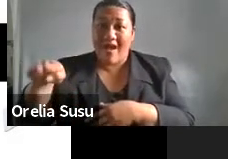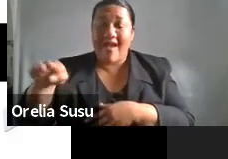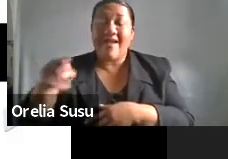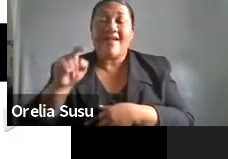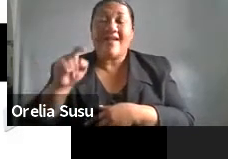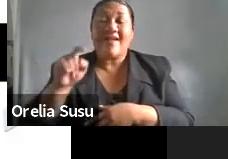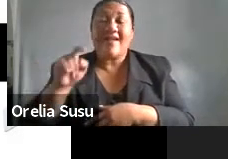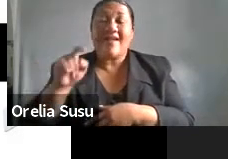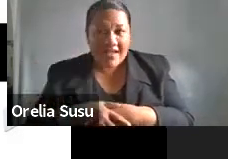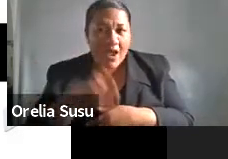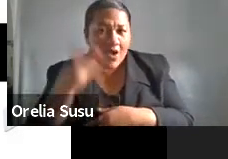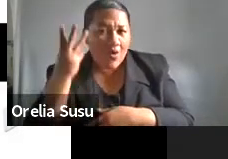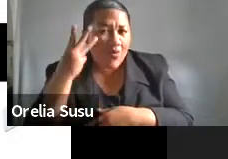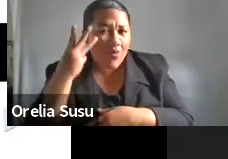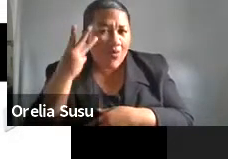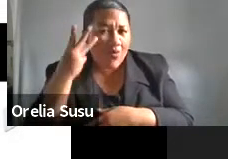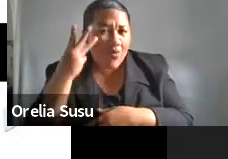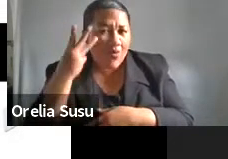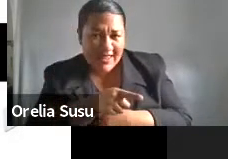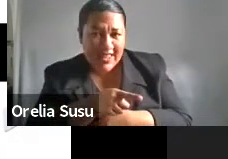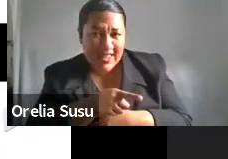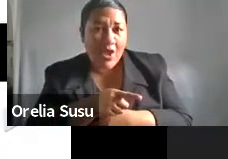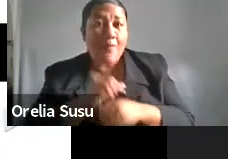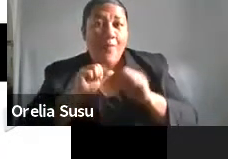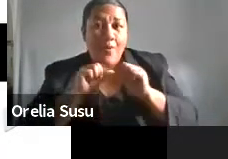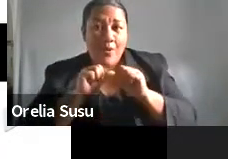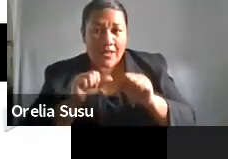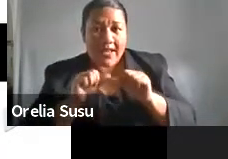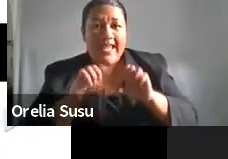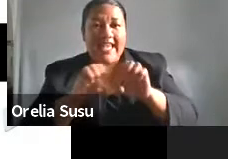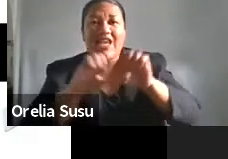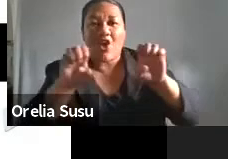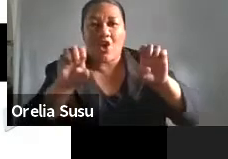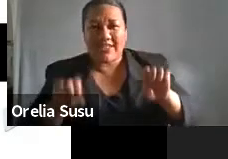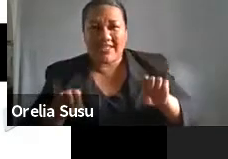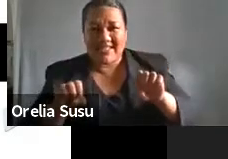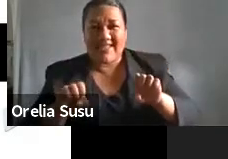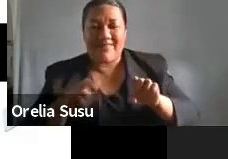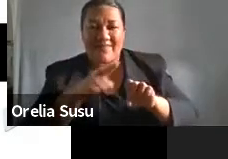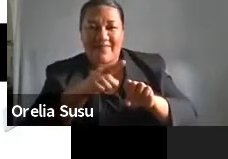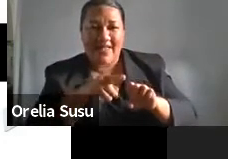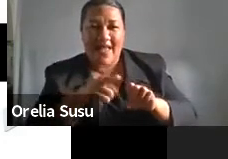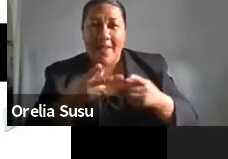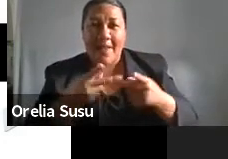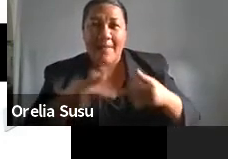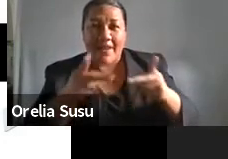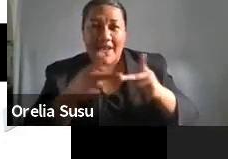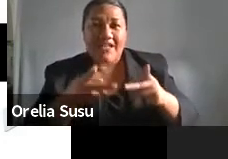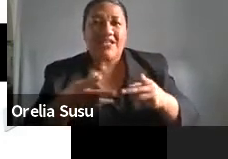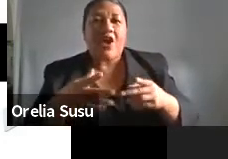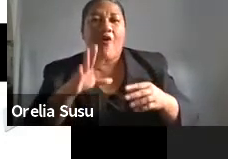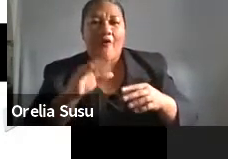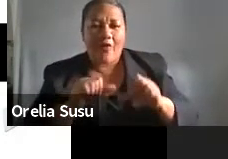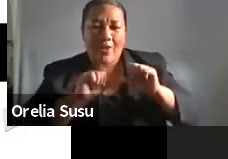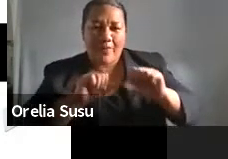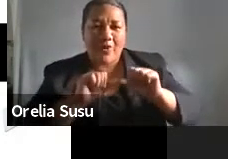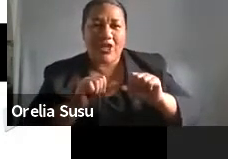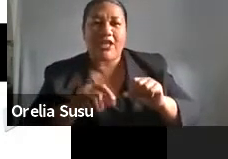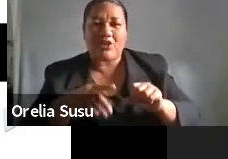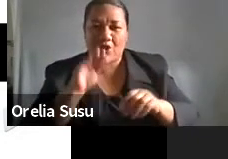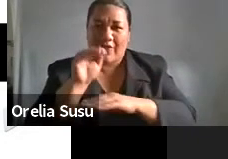specific woman out there trying to protect these ecosystems and make sure that they still can make Kuta for them now and also for the future